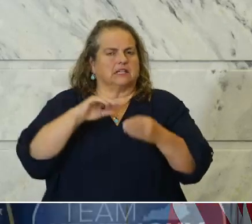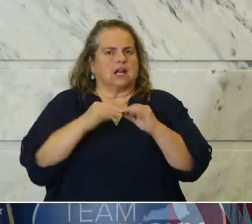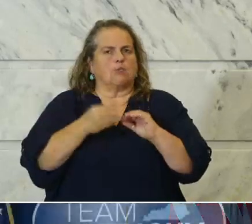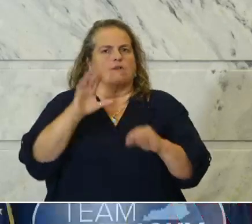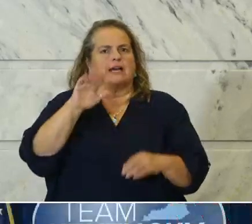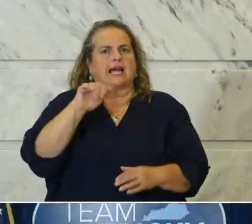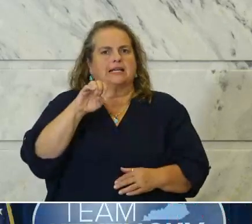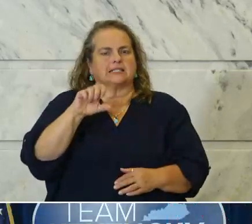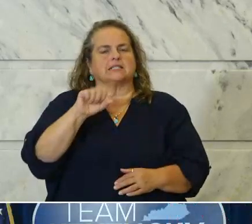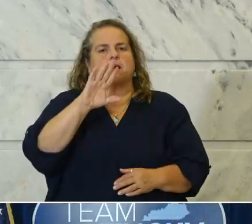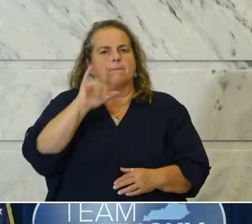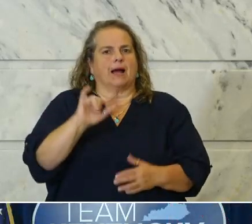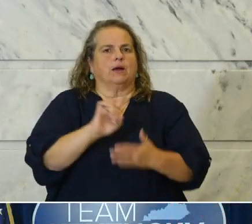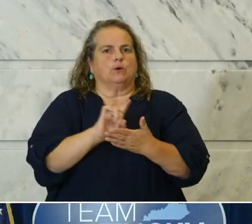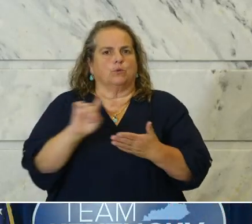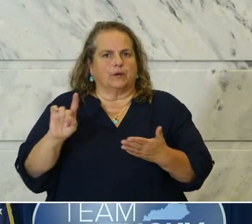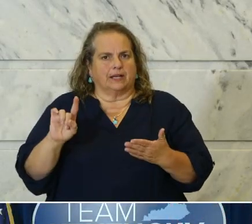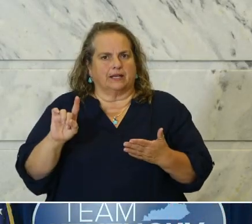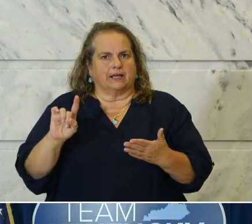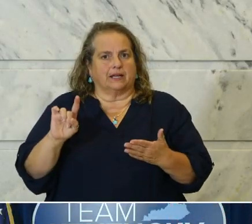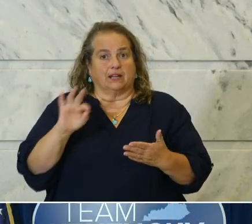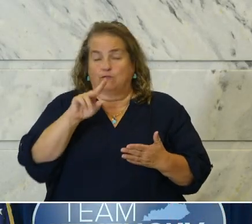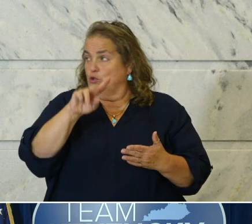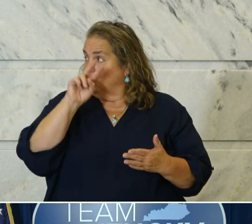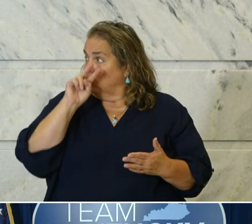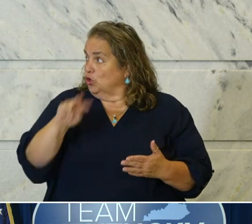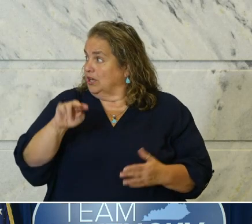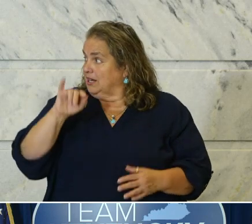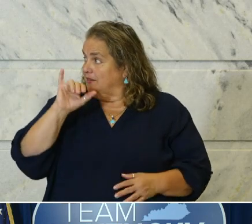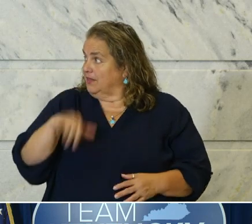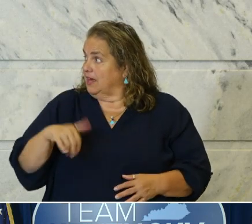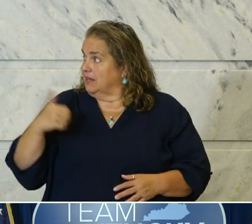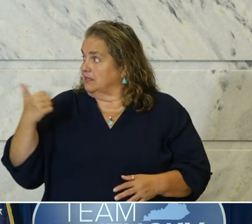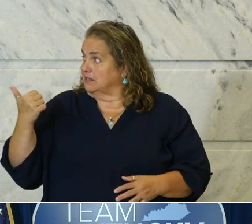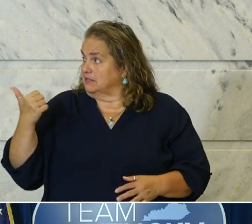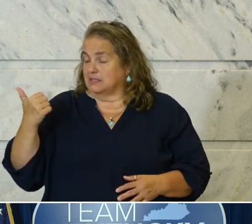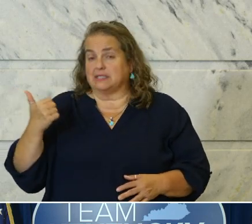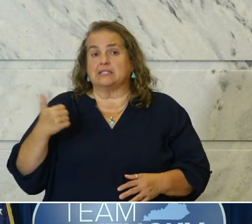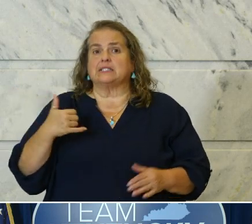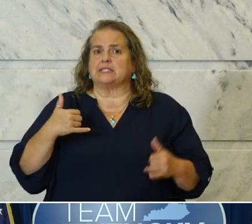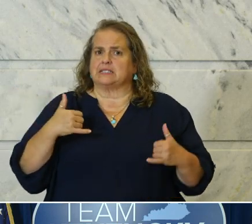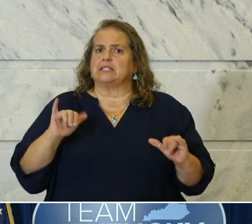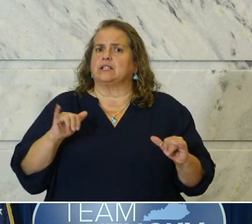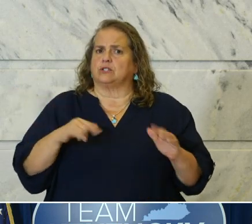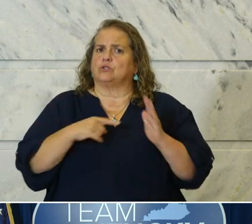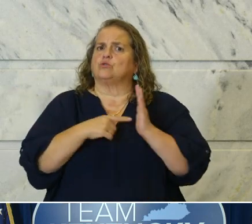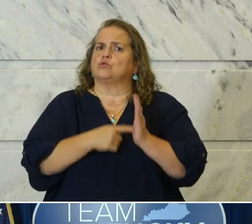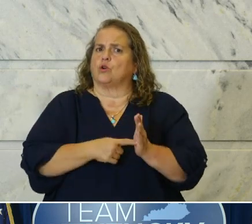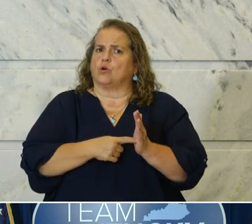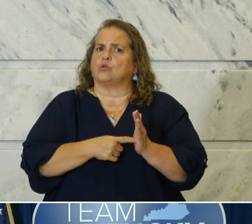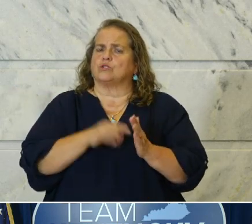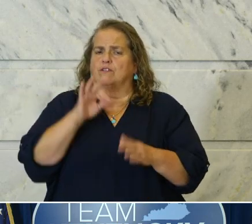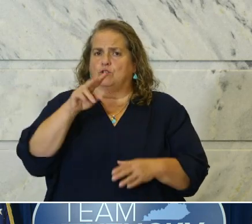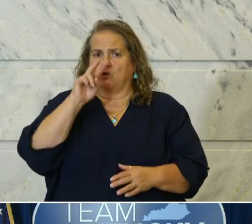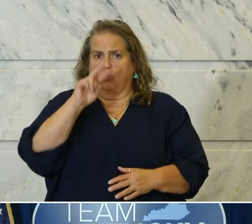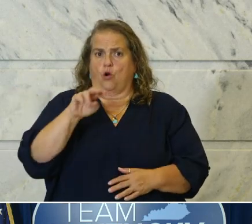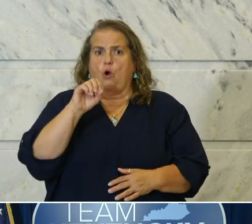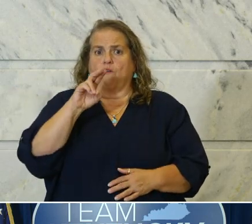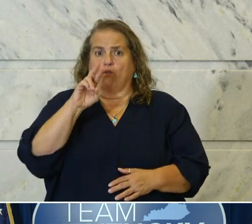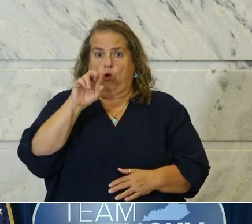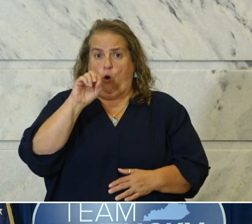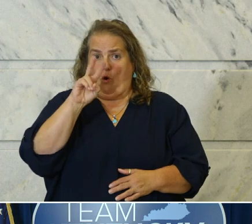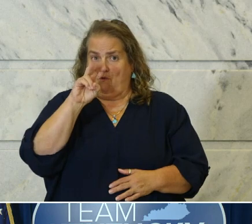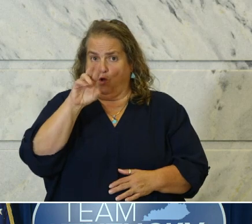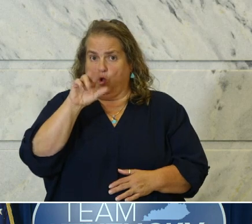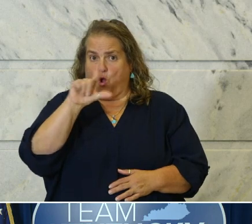week. And as you look at that, I think it's still, it shows if you're looking at overall number of